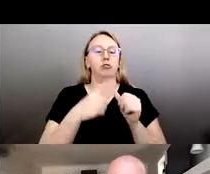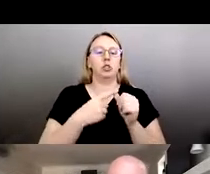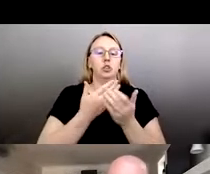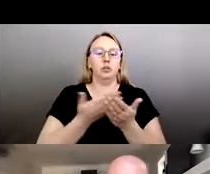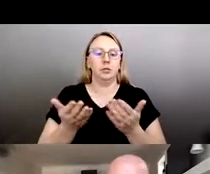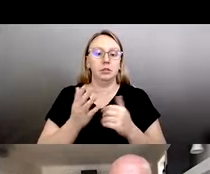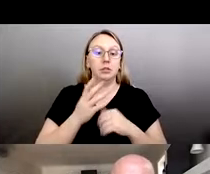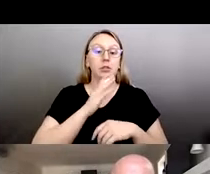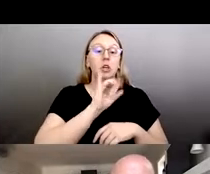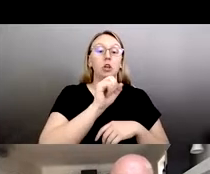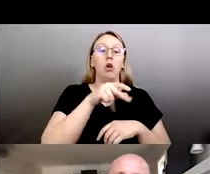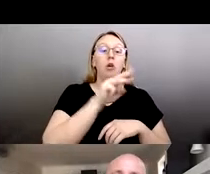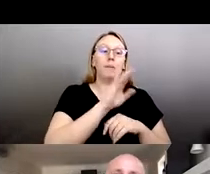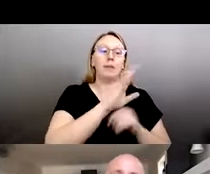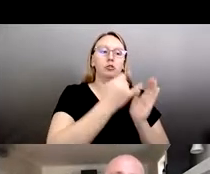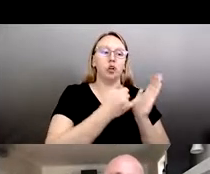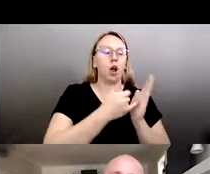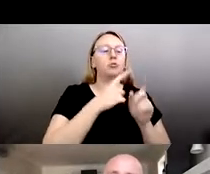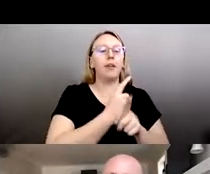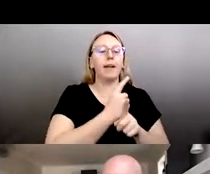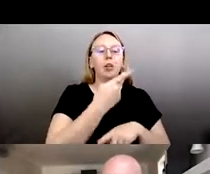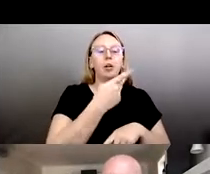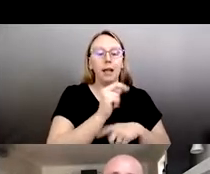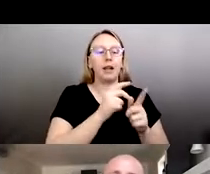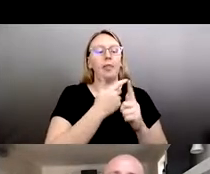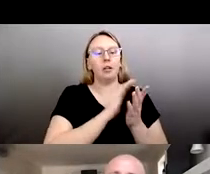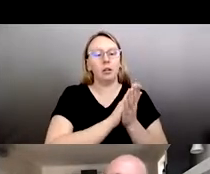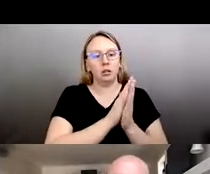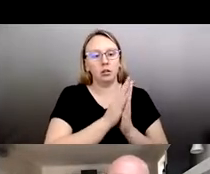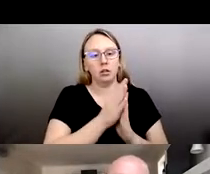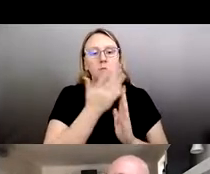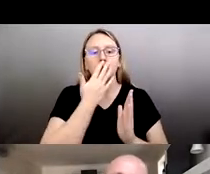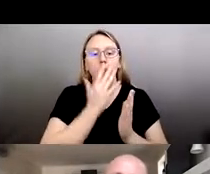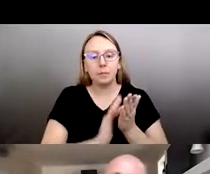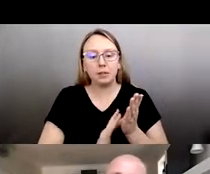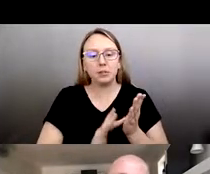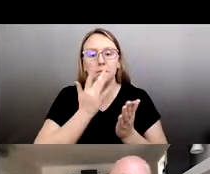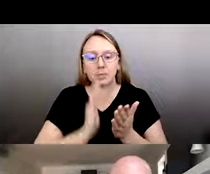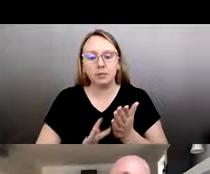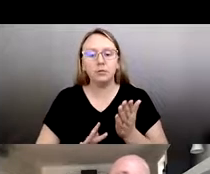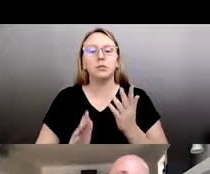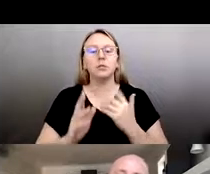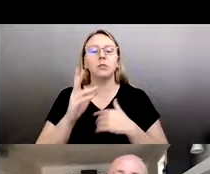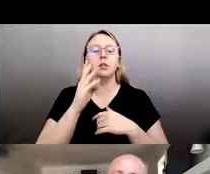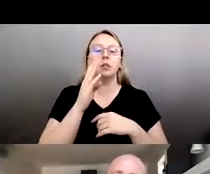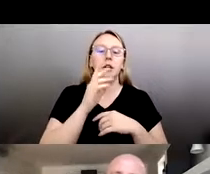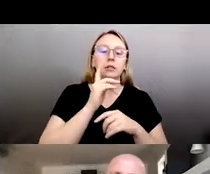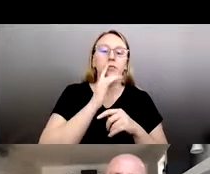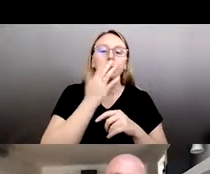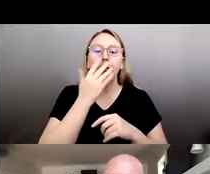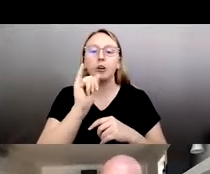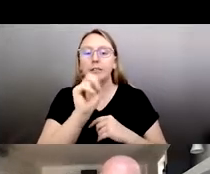ballpoint pen and then moved into pencil and colored pencil combined with ink to create these amazing patterned